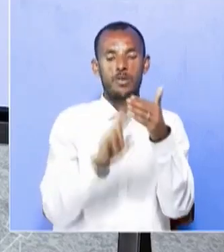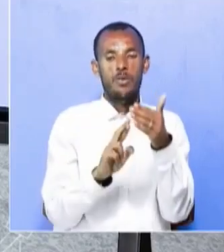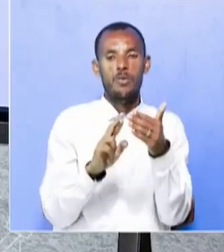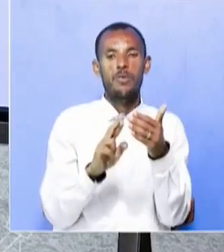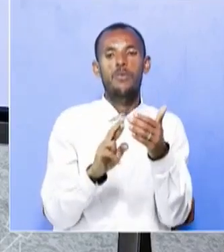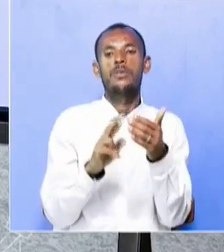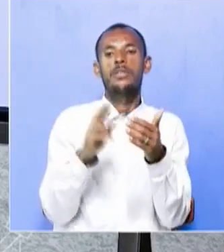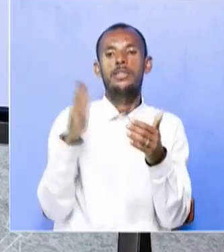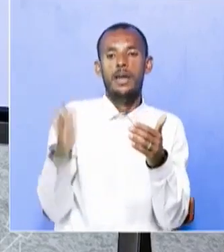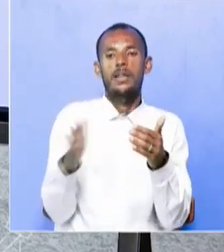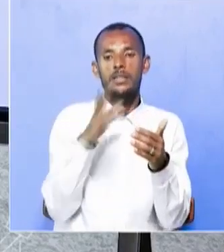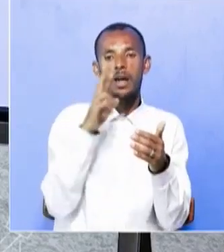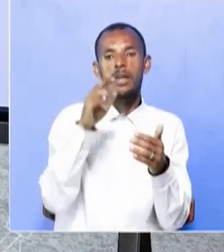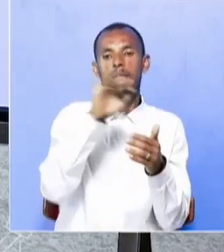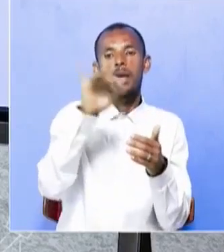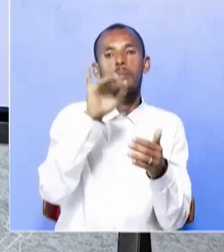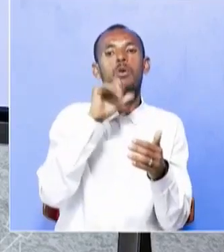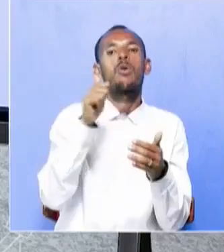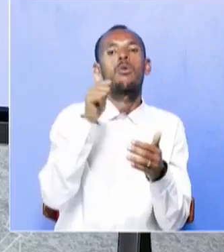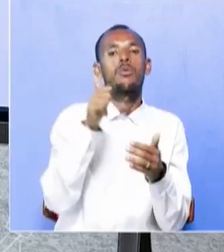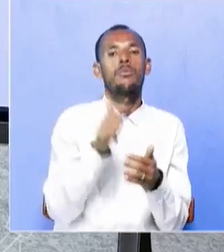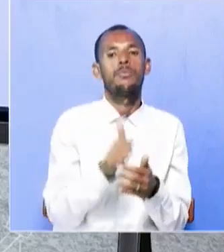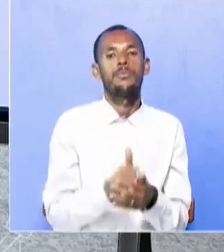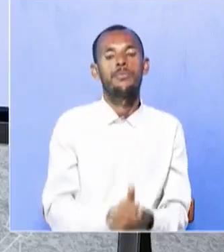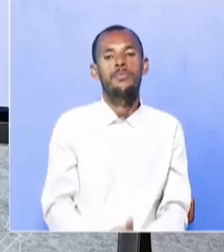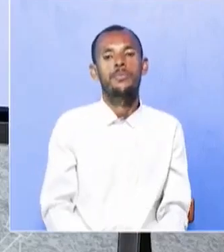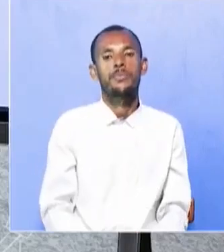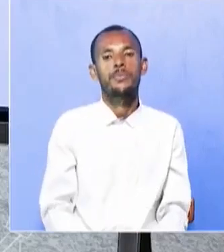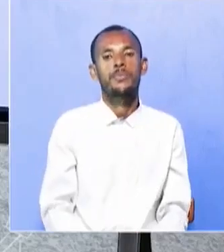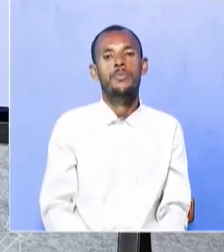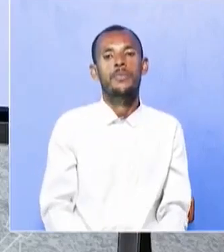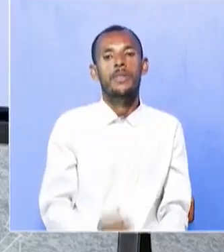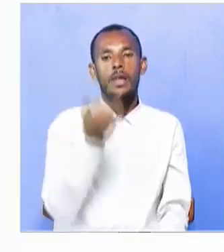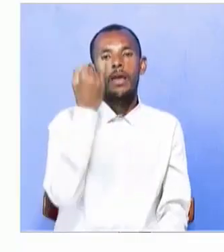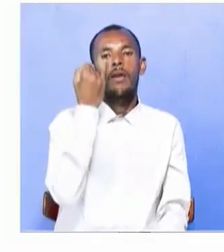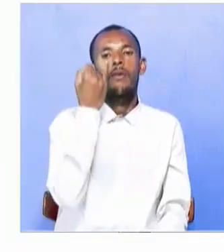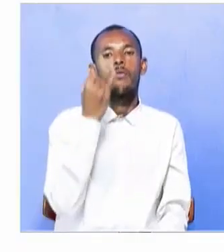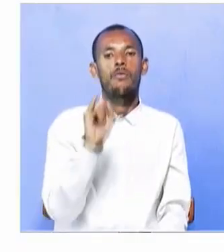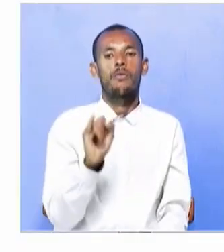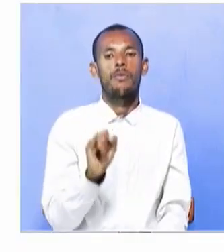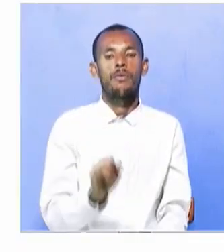sides are the same or not. Okay, if